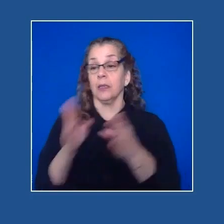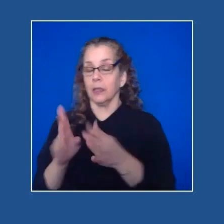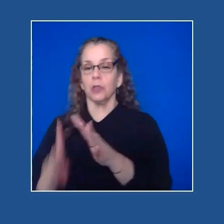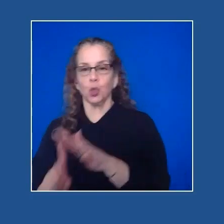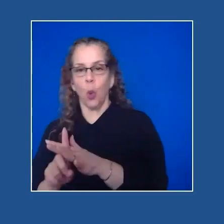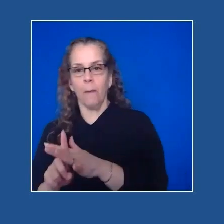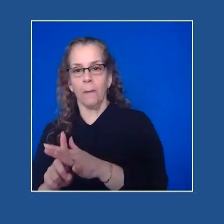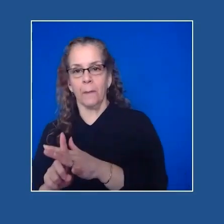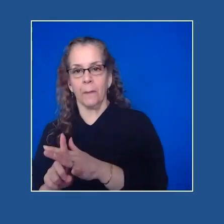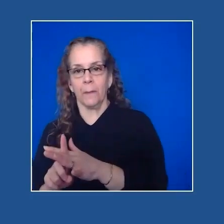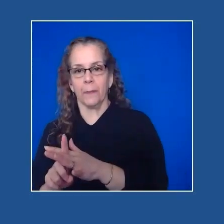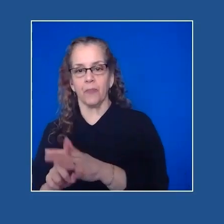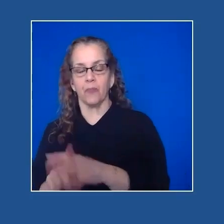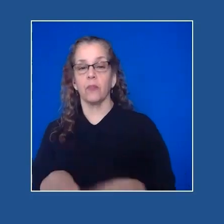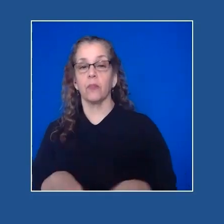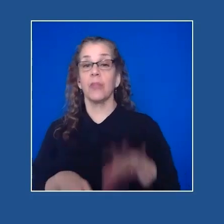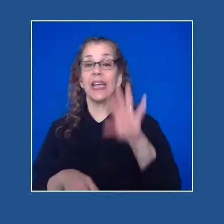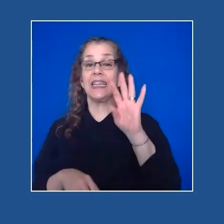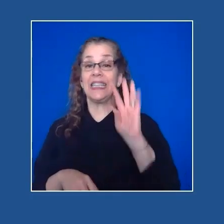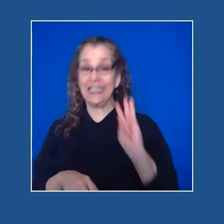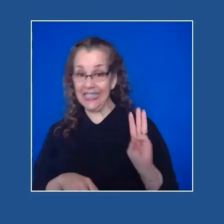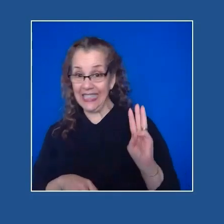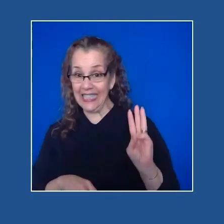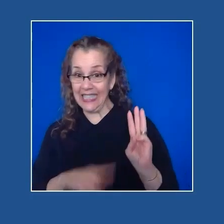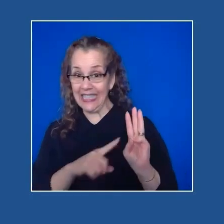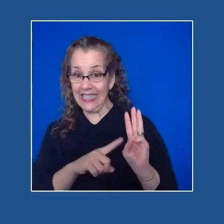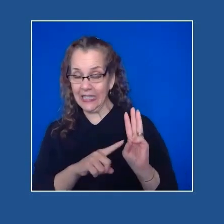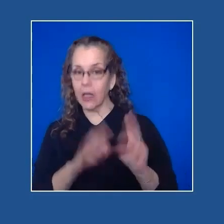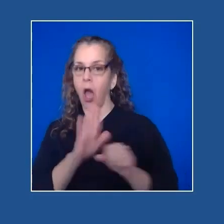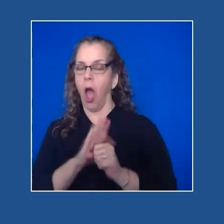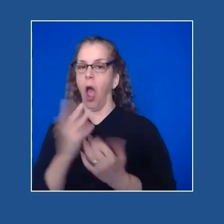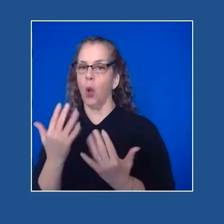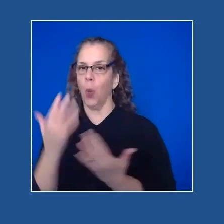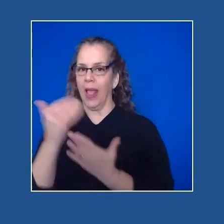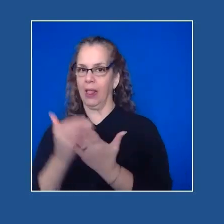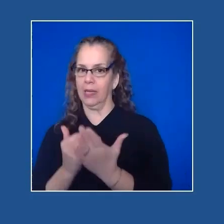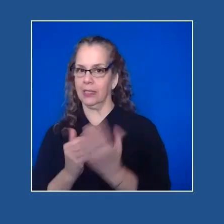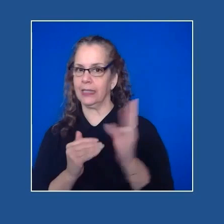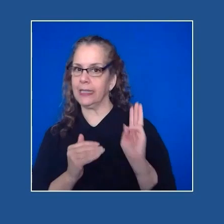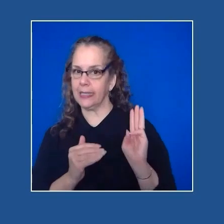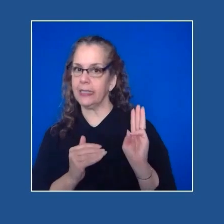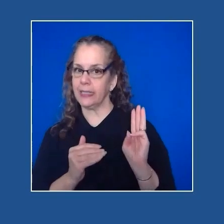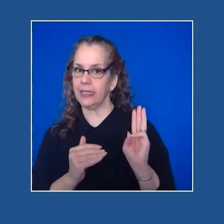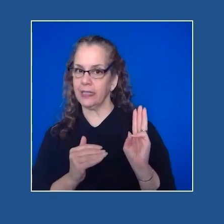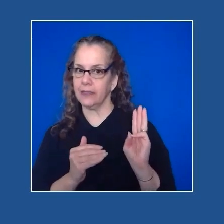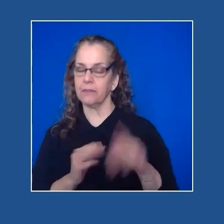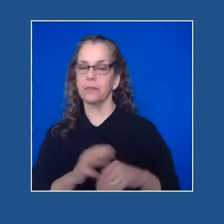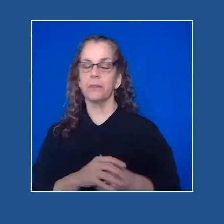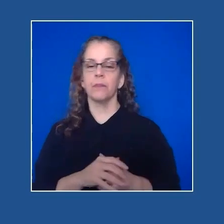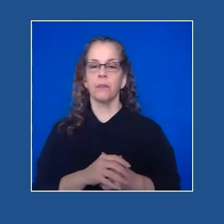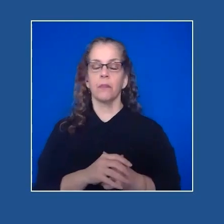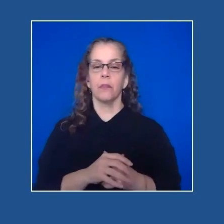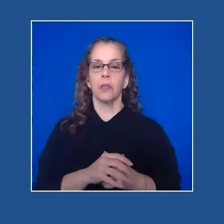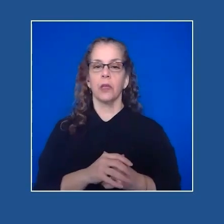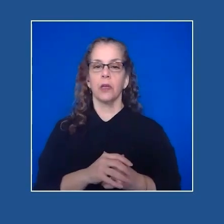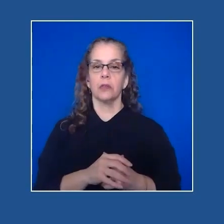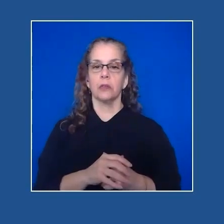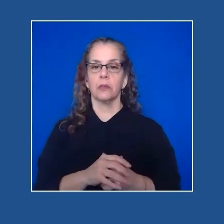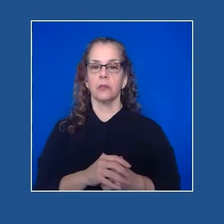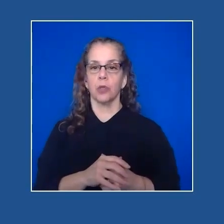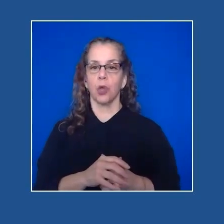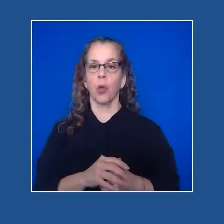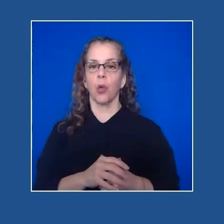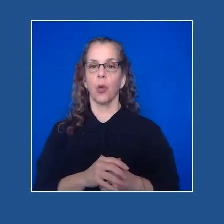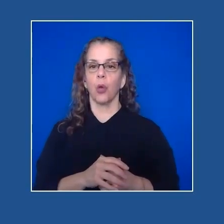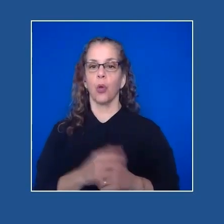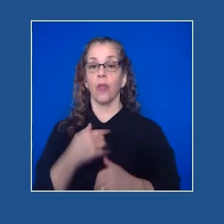Only 6 were veterans who were on the wait list. So of those veterans who attended one session,